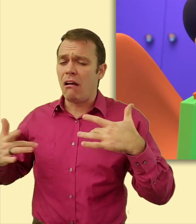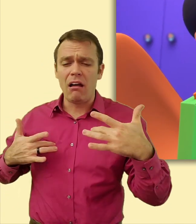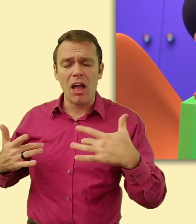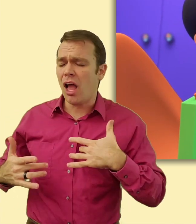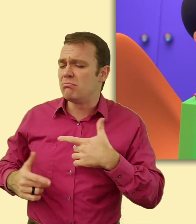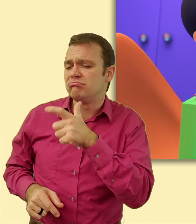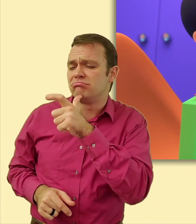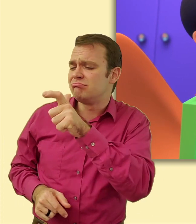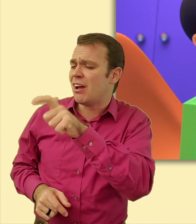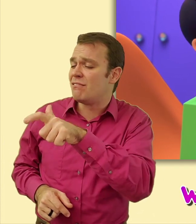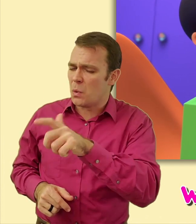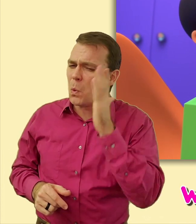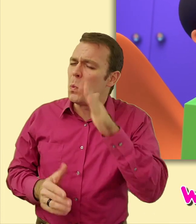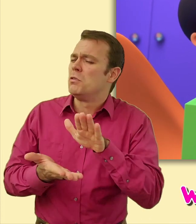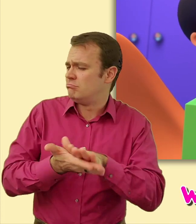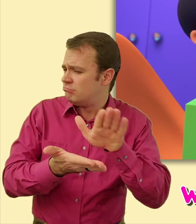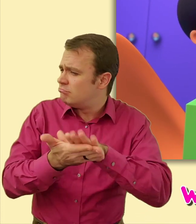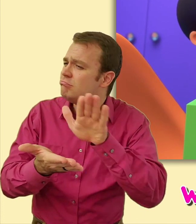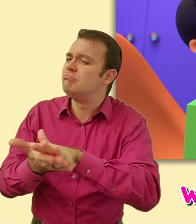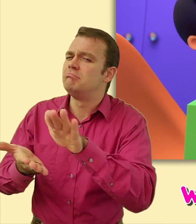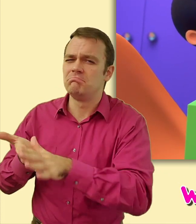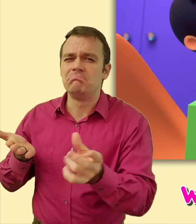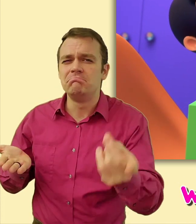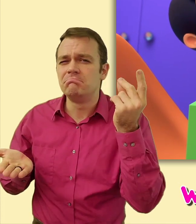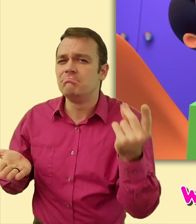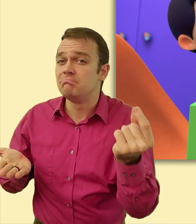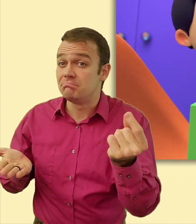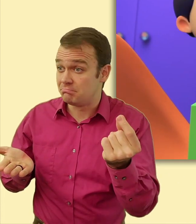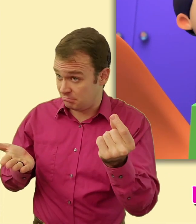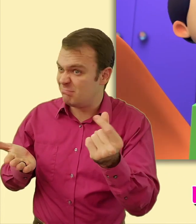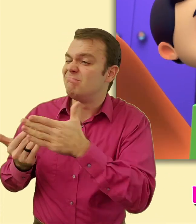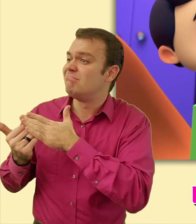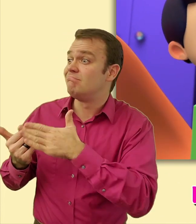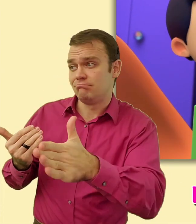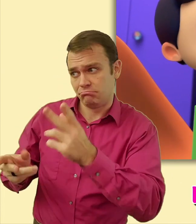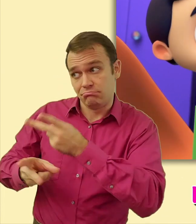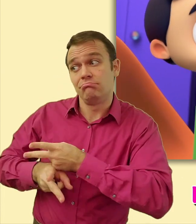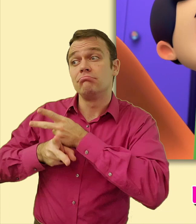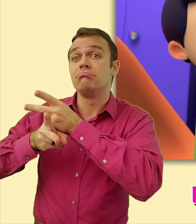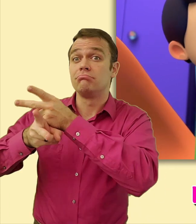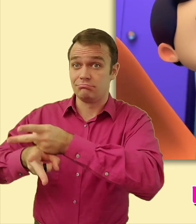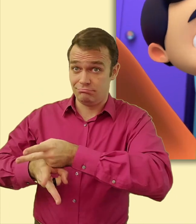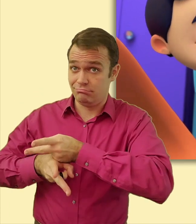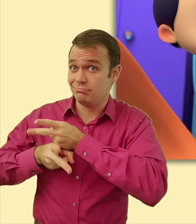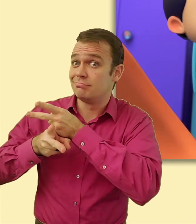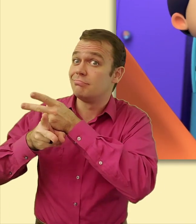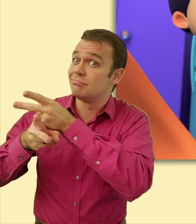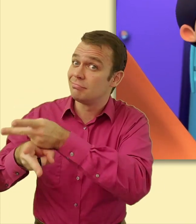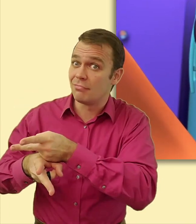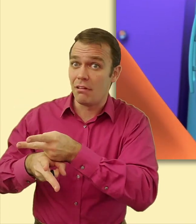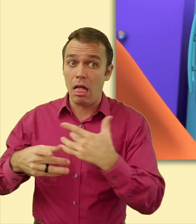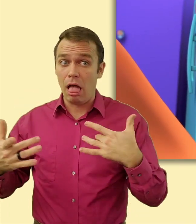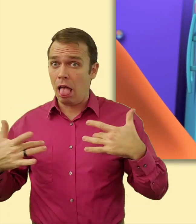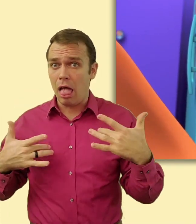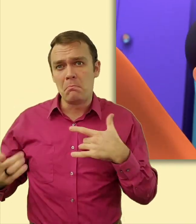Honey, don't worry, we'll clean it up in a hurry. Next time be more careful, but there's